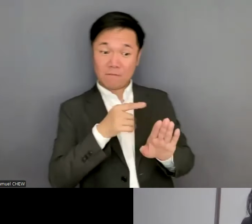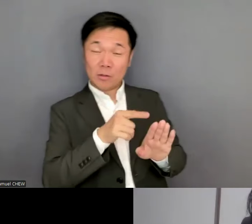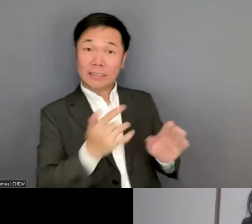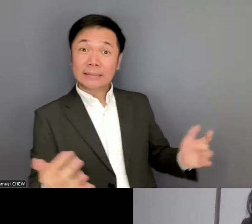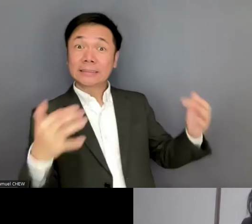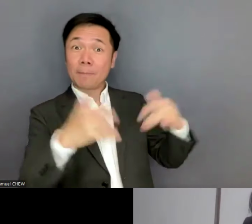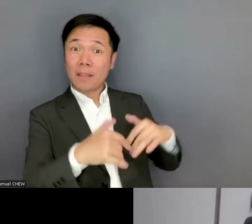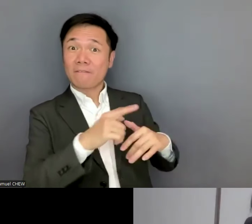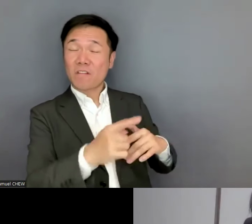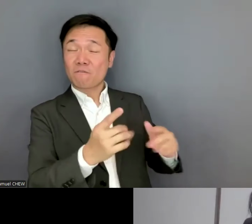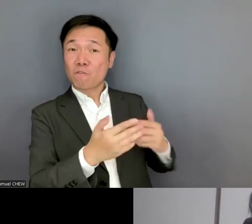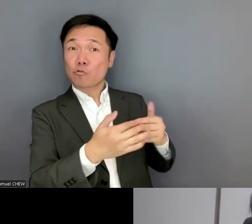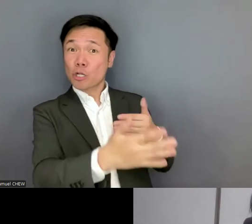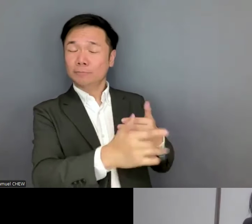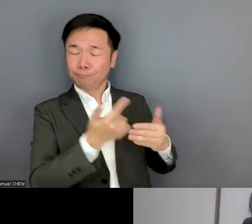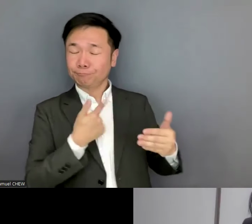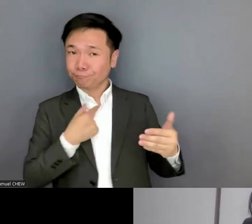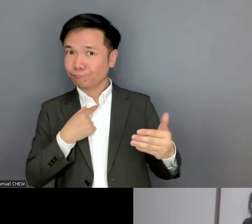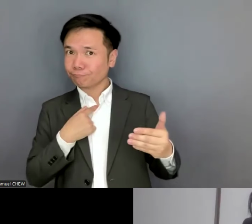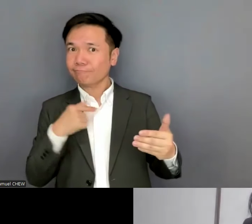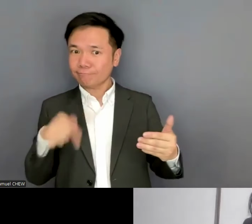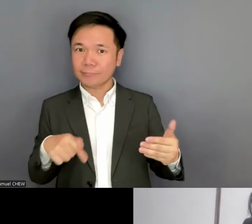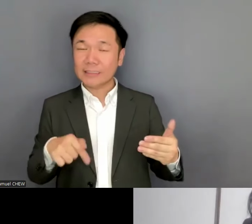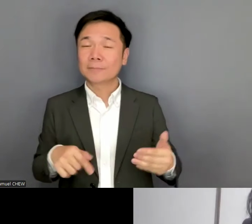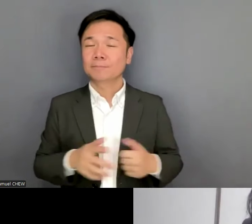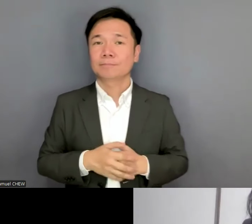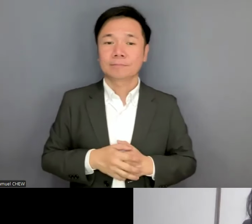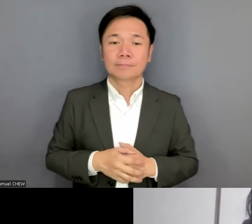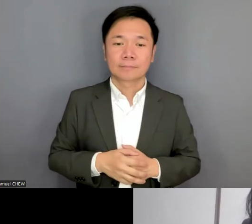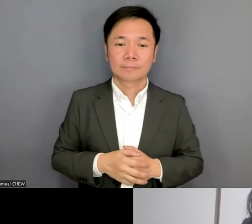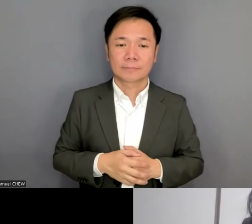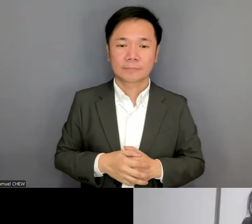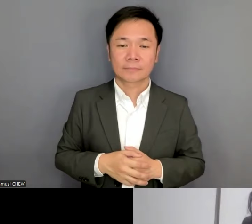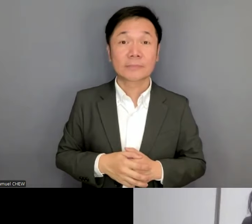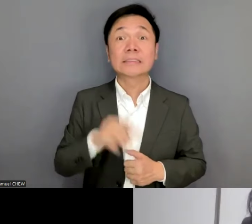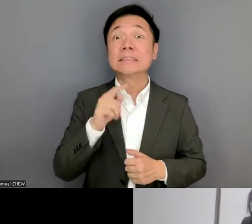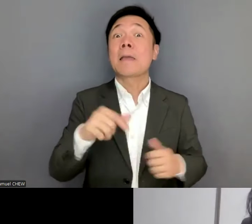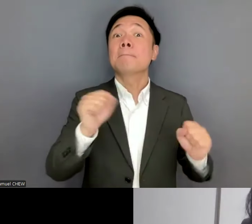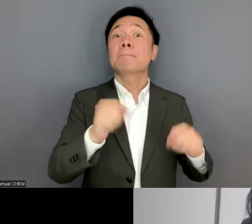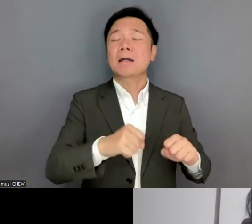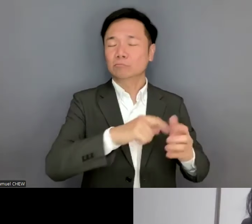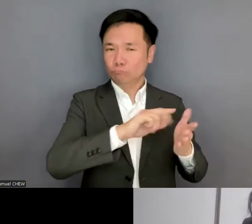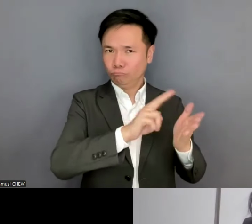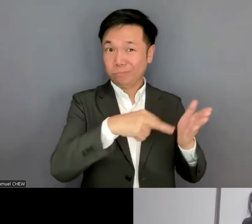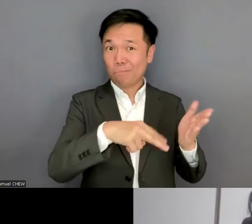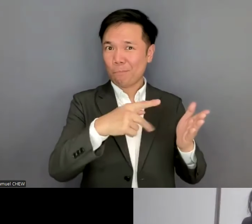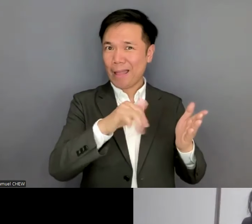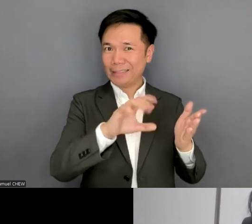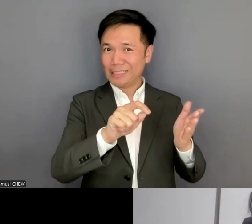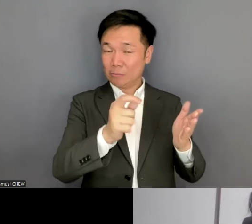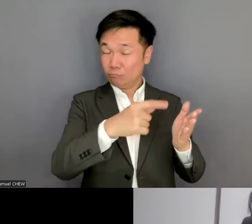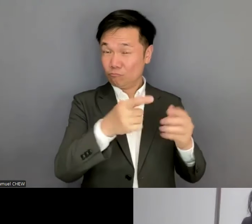It means when the zero version of the Path for the Future was released, in which we didn't